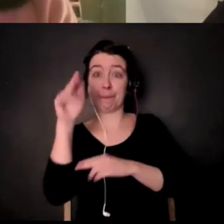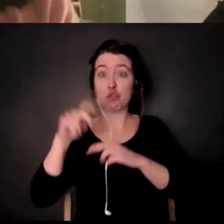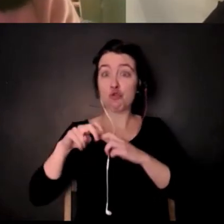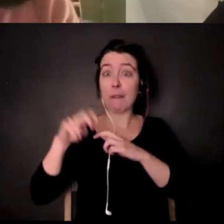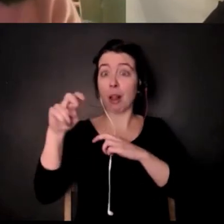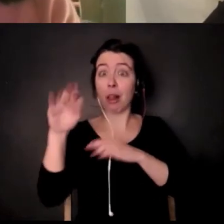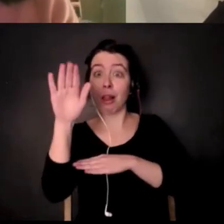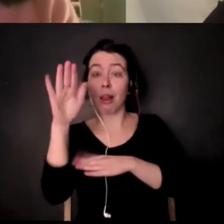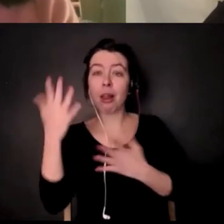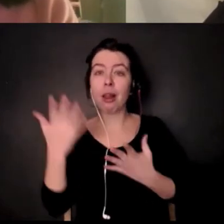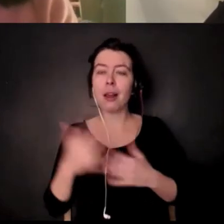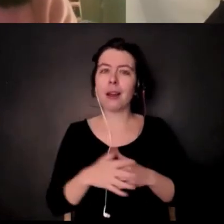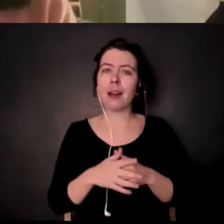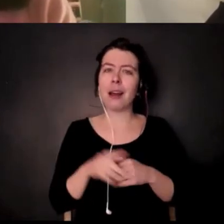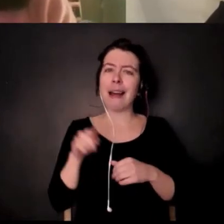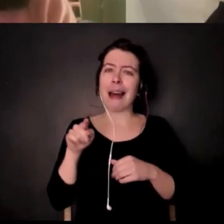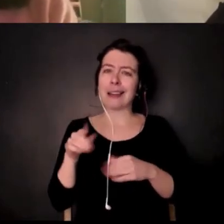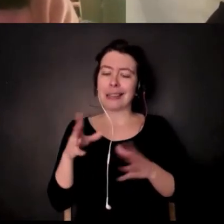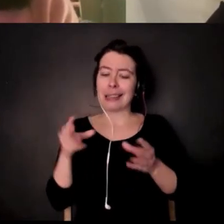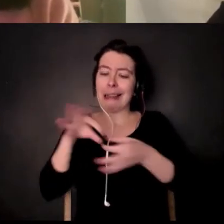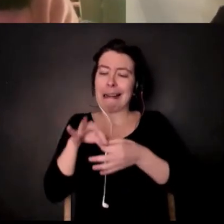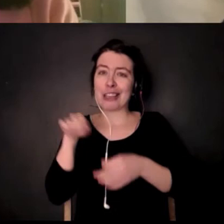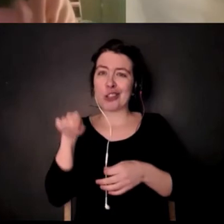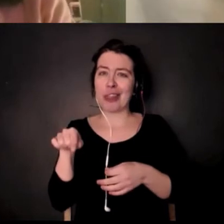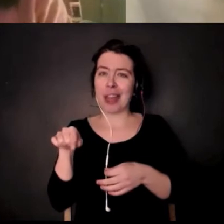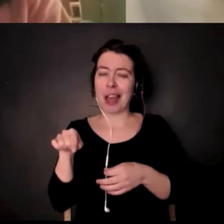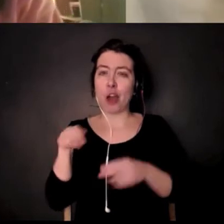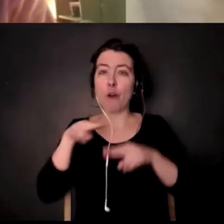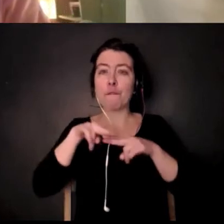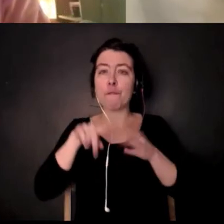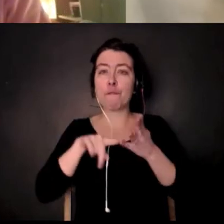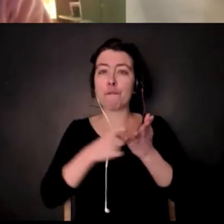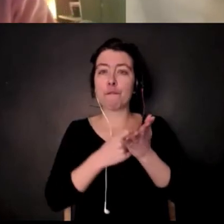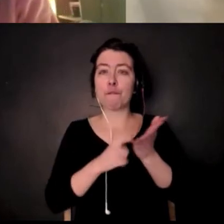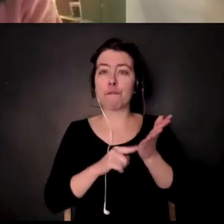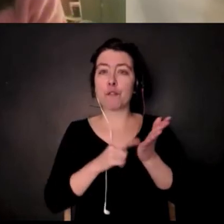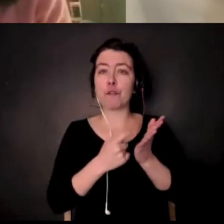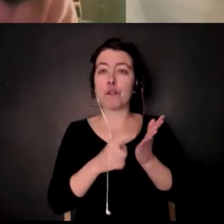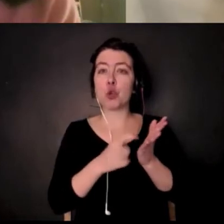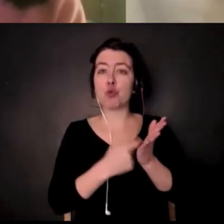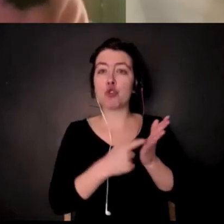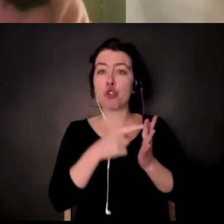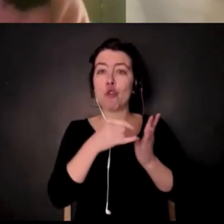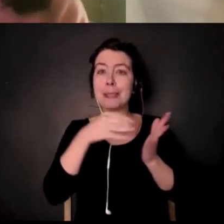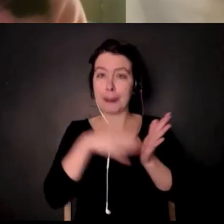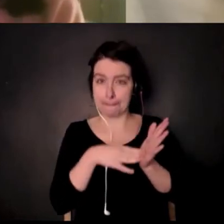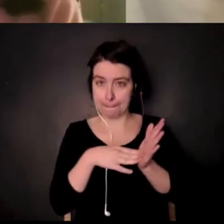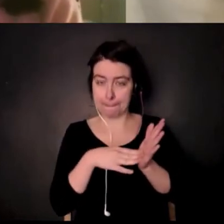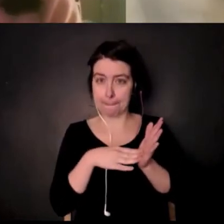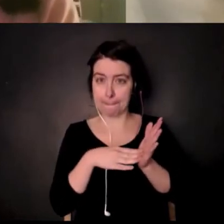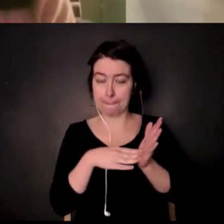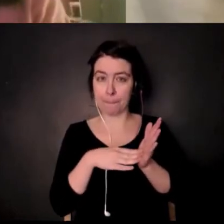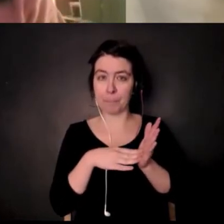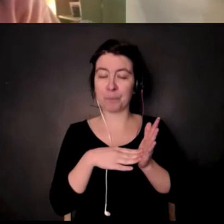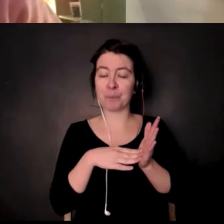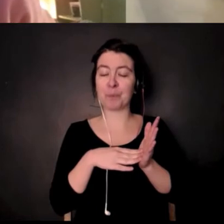again, futurism is part of that. And like, so whilst we were having this discussion about